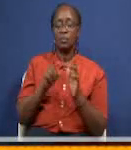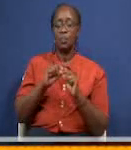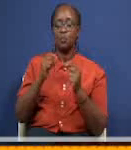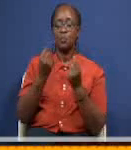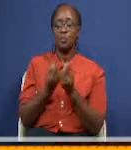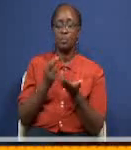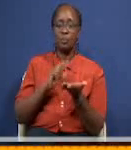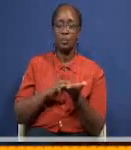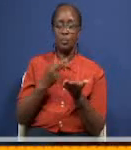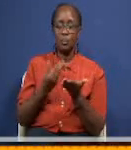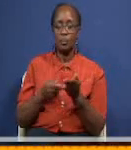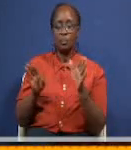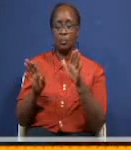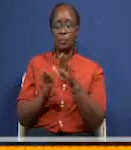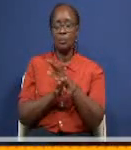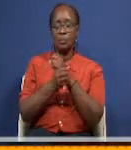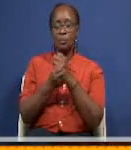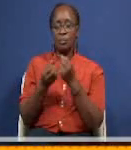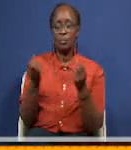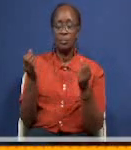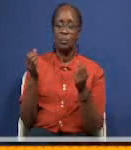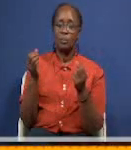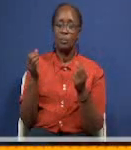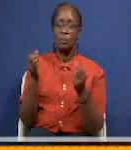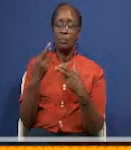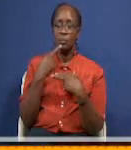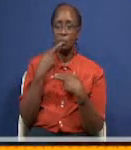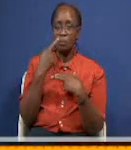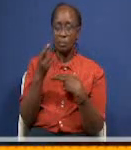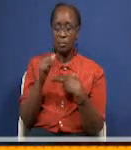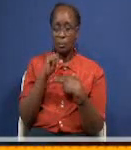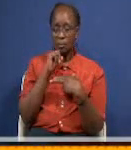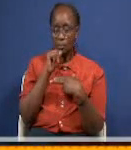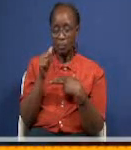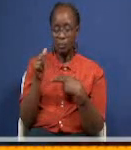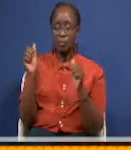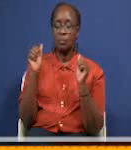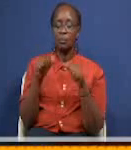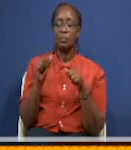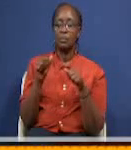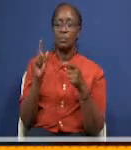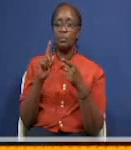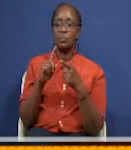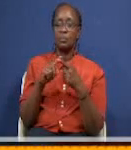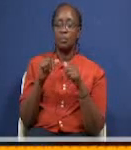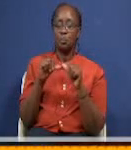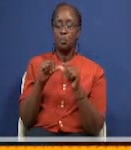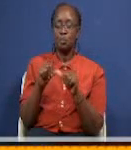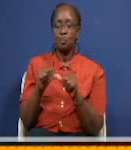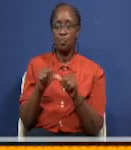representing the deputy president are not able to